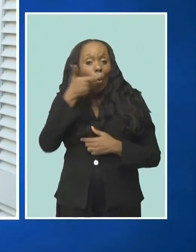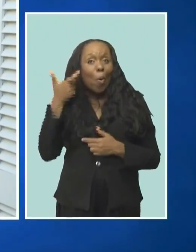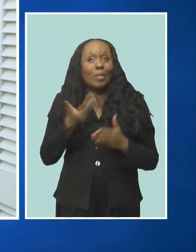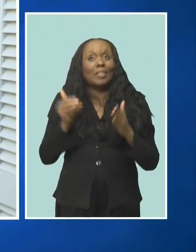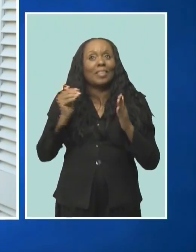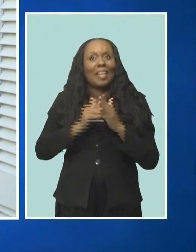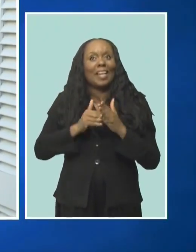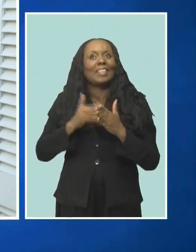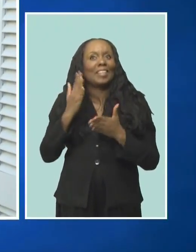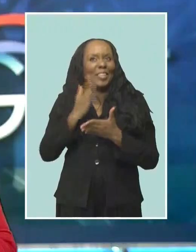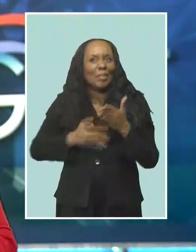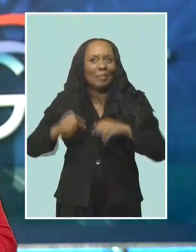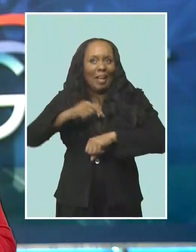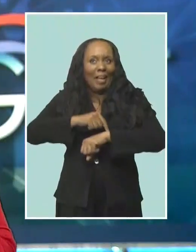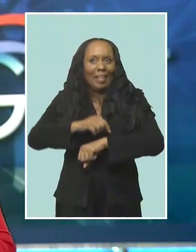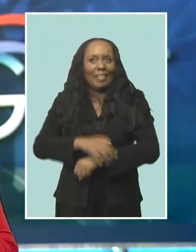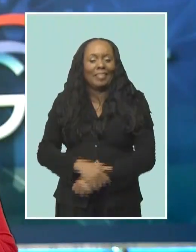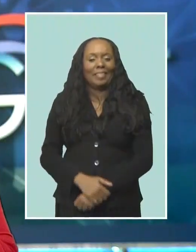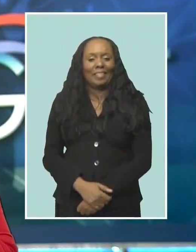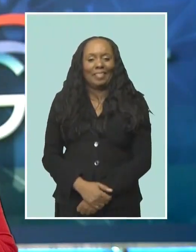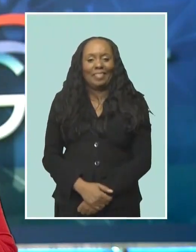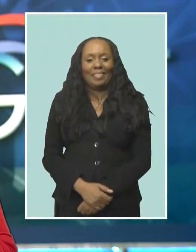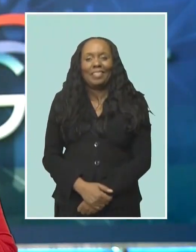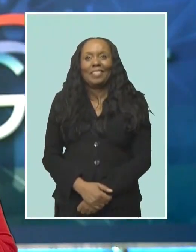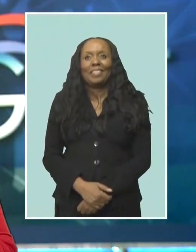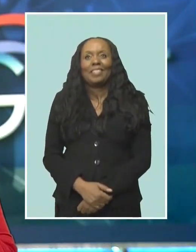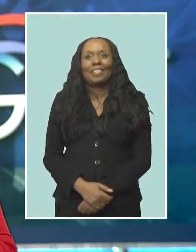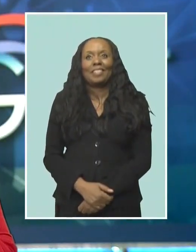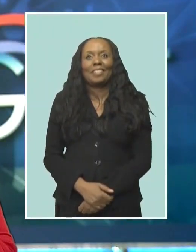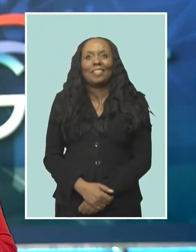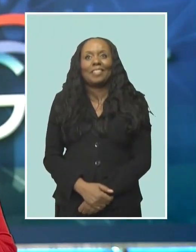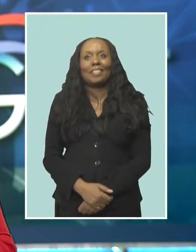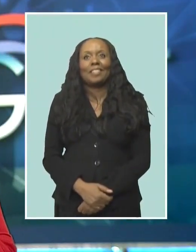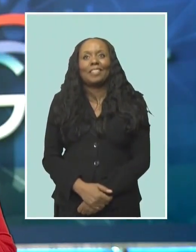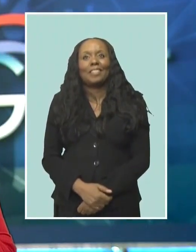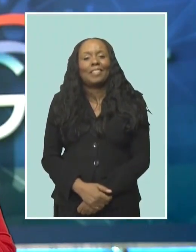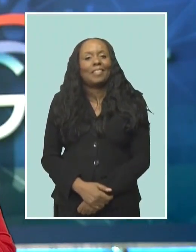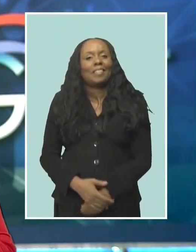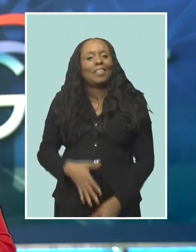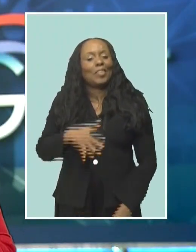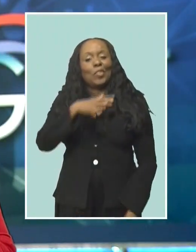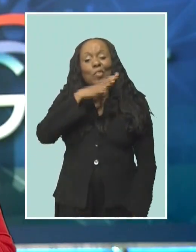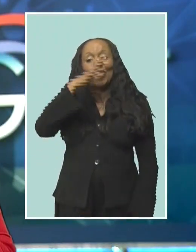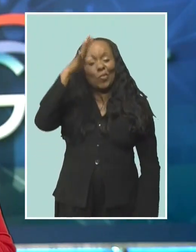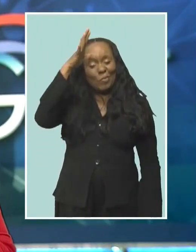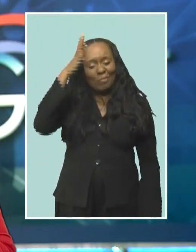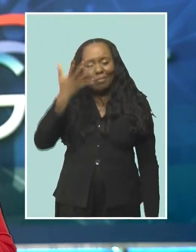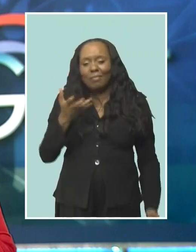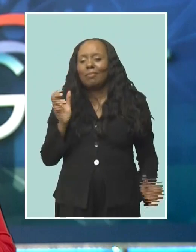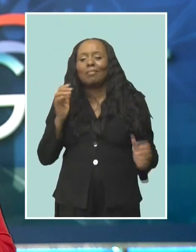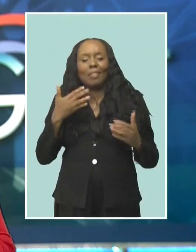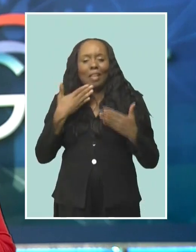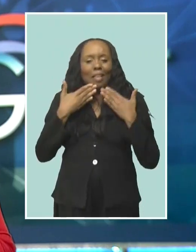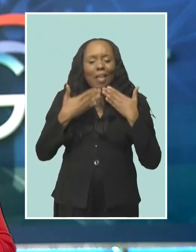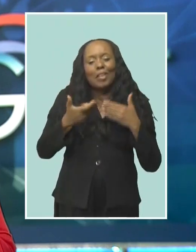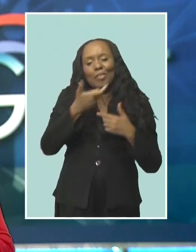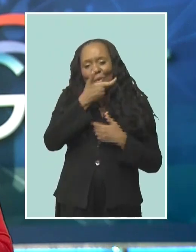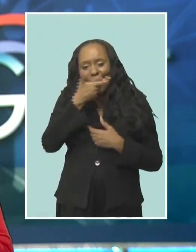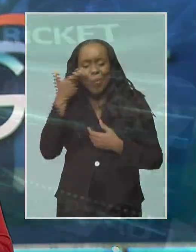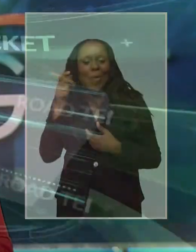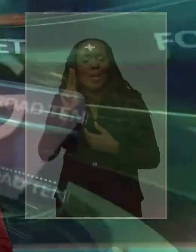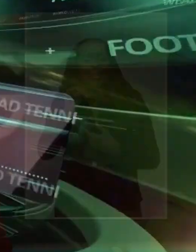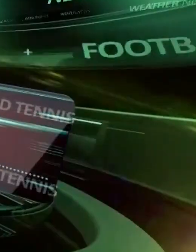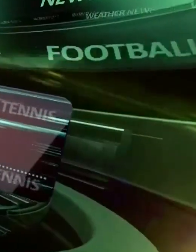again sometime. And we urge parents to give them a bedtime past 7 so they can indeed watch the